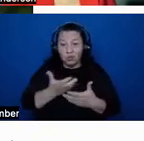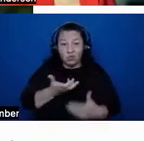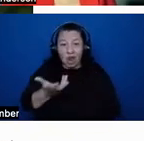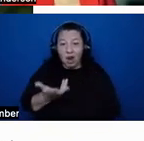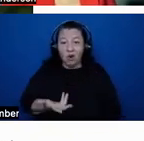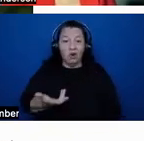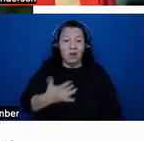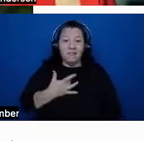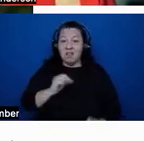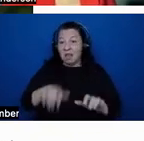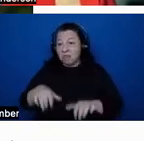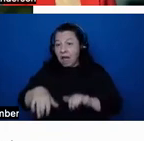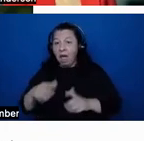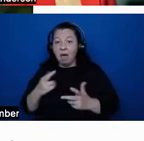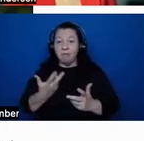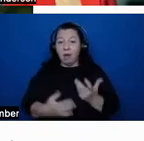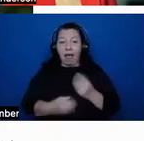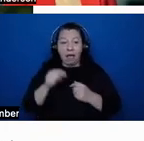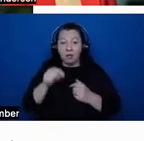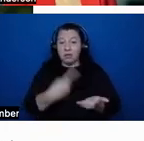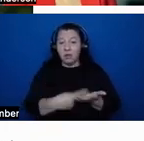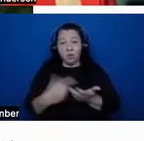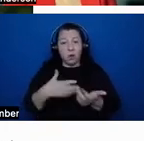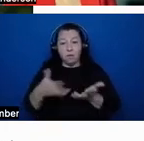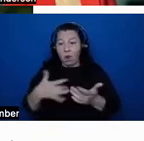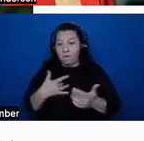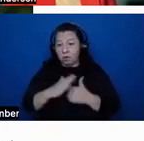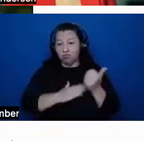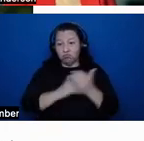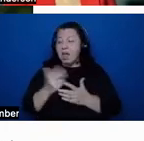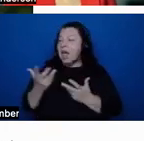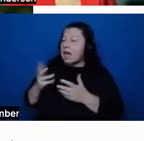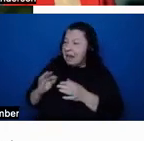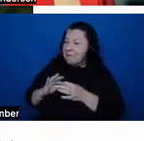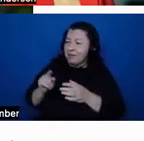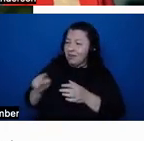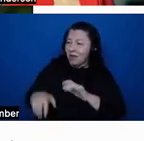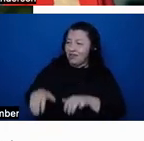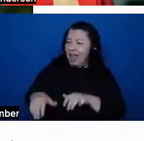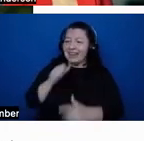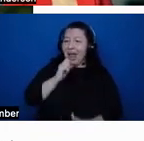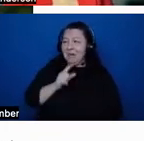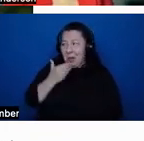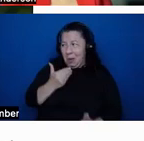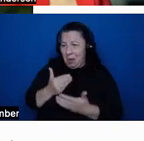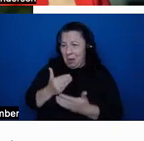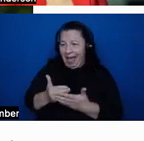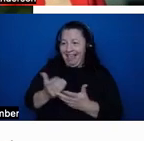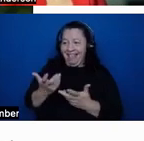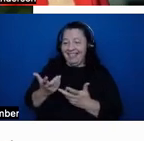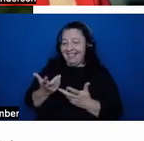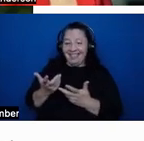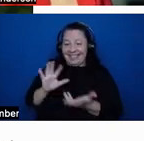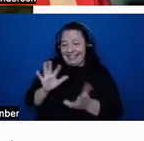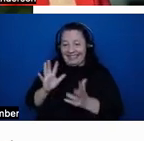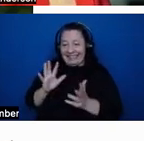contribute however you'd like. And I'd mentioned in the chat, but somehow the chat was not really very well enabled for this call. And so if there are thoughts that